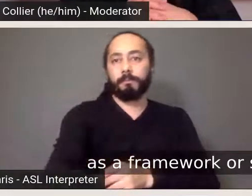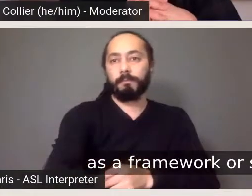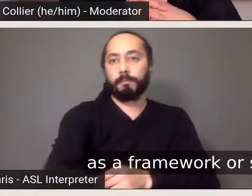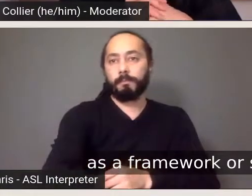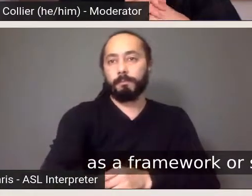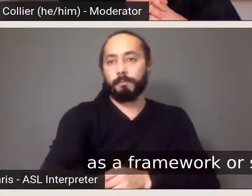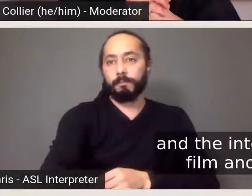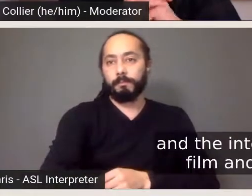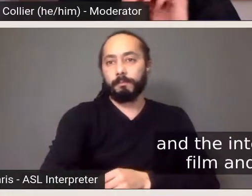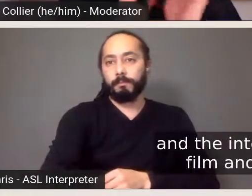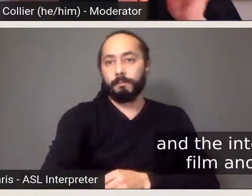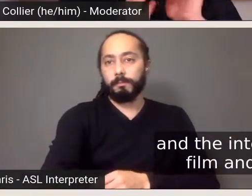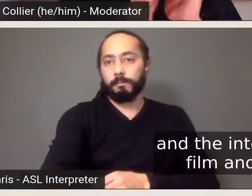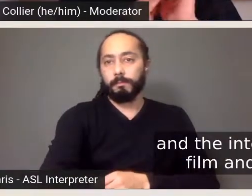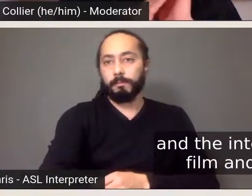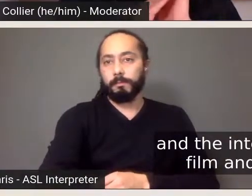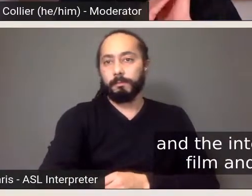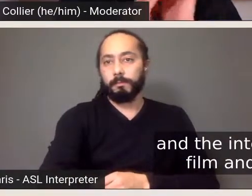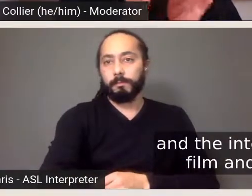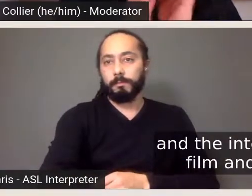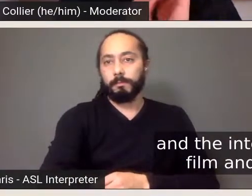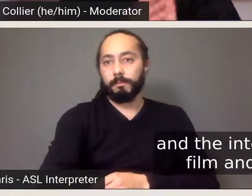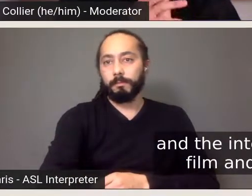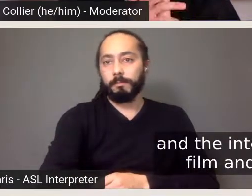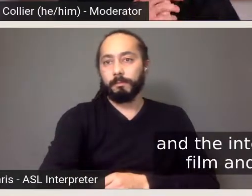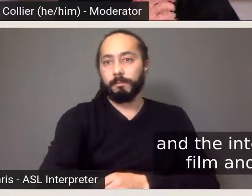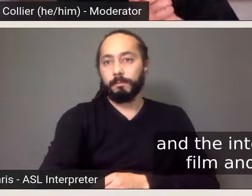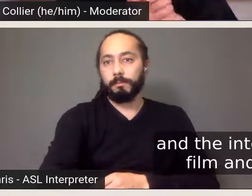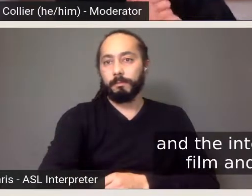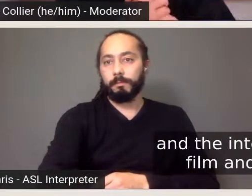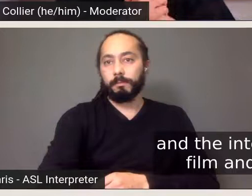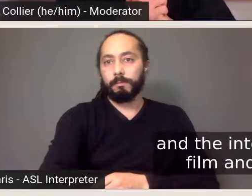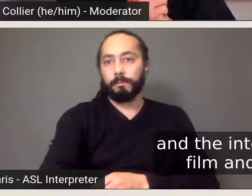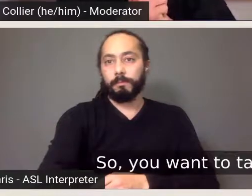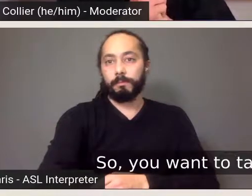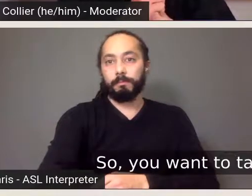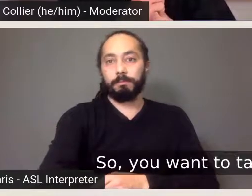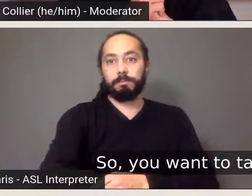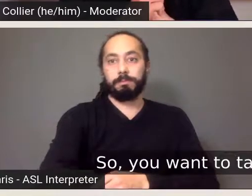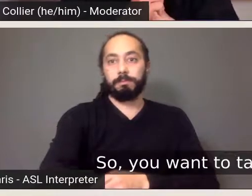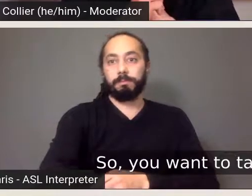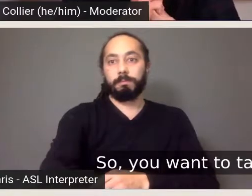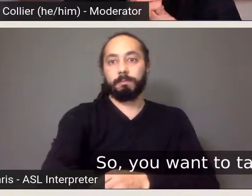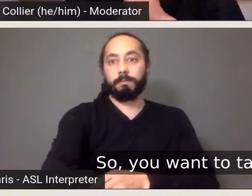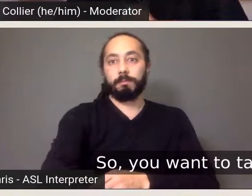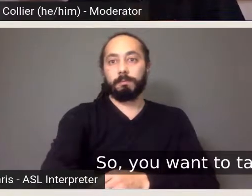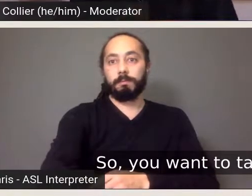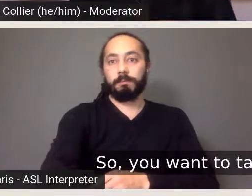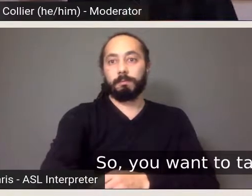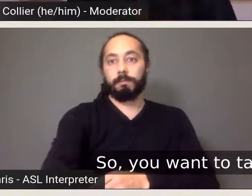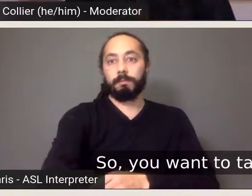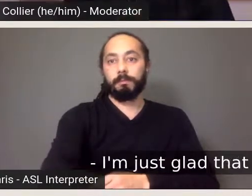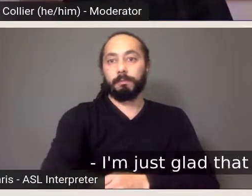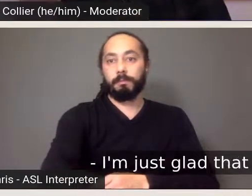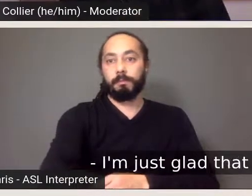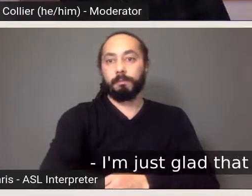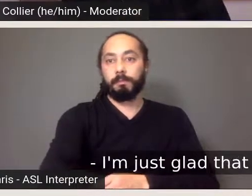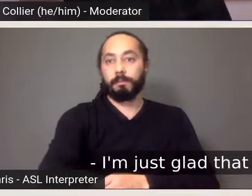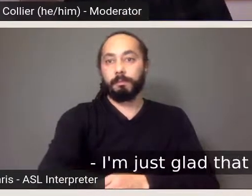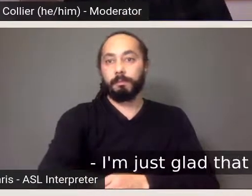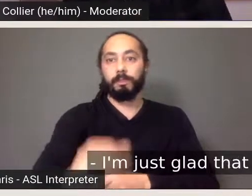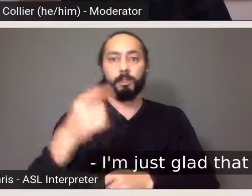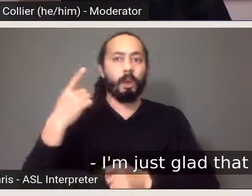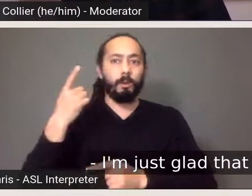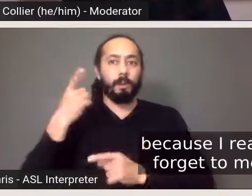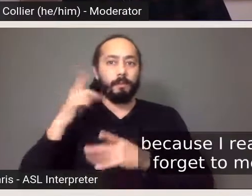springboard for the film and the interplay between film and literature. So you want to take that one first, Rob? I'm just glad